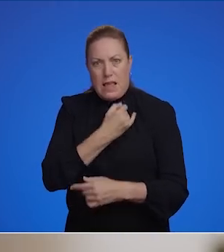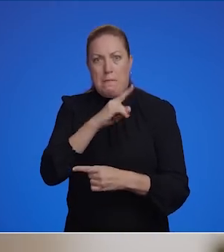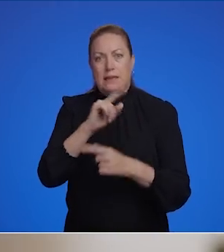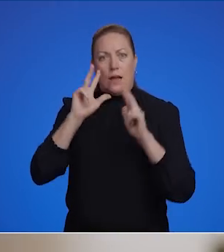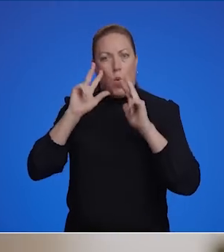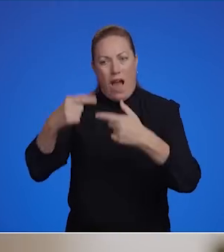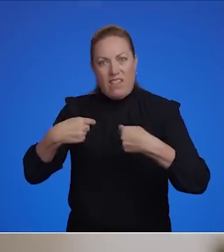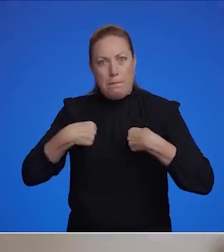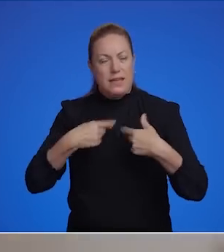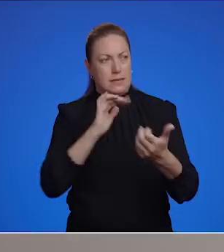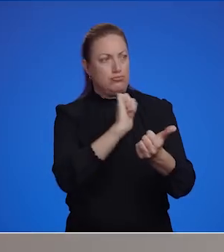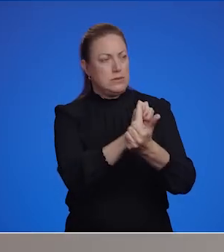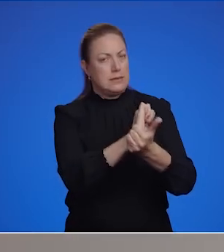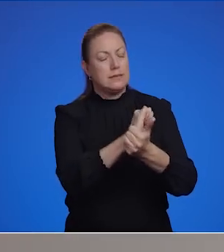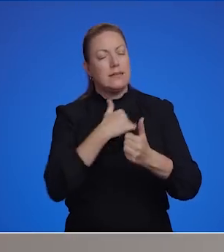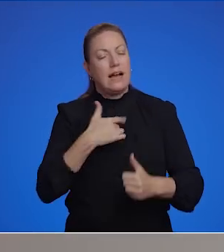me."